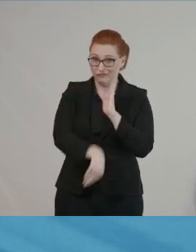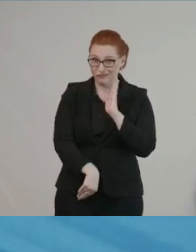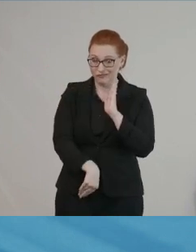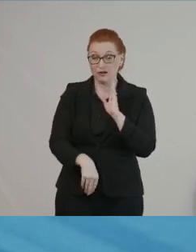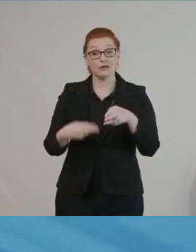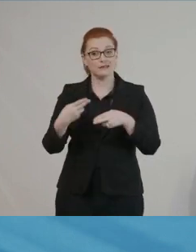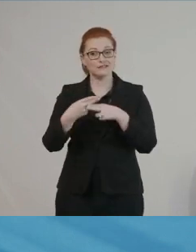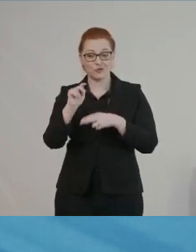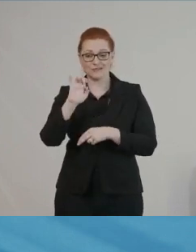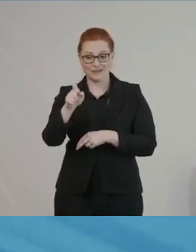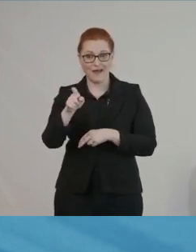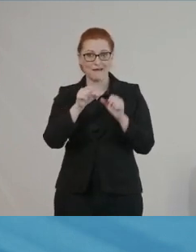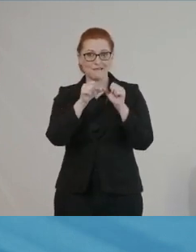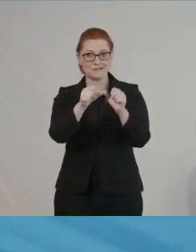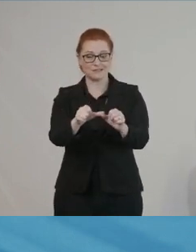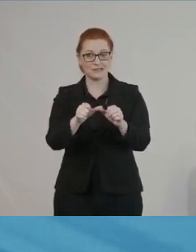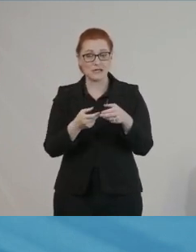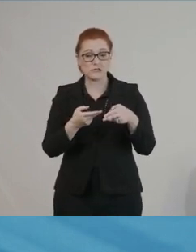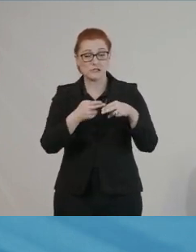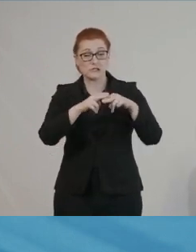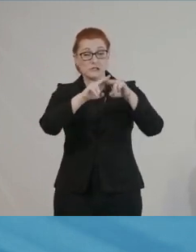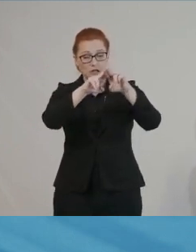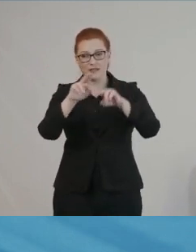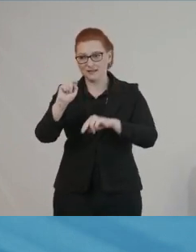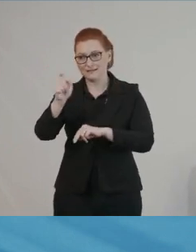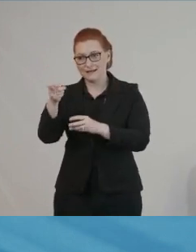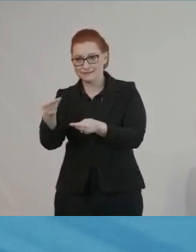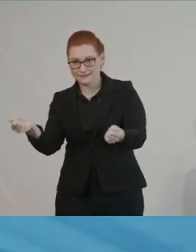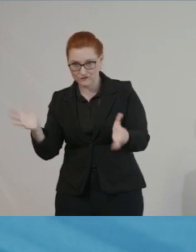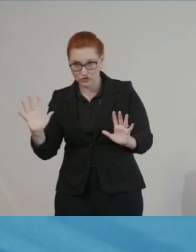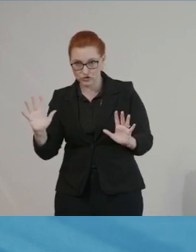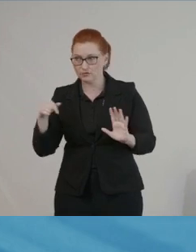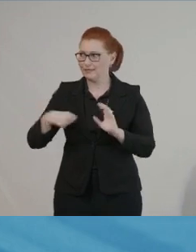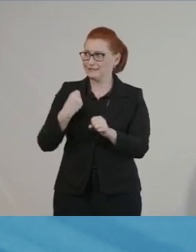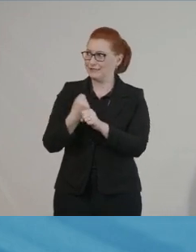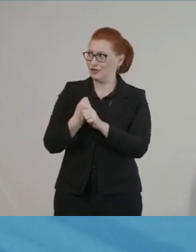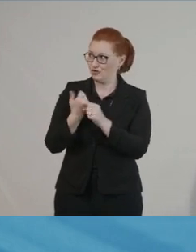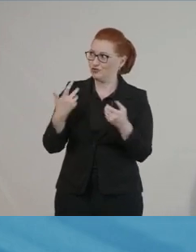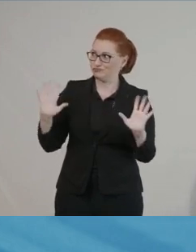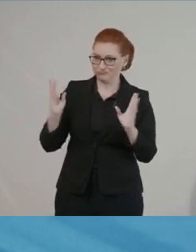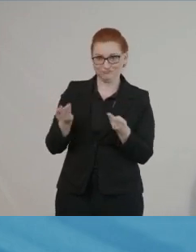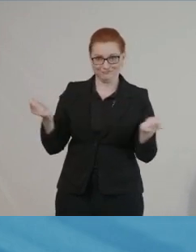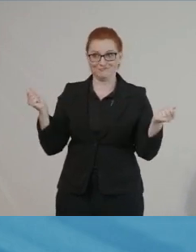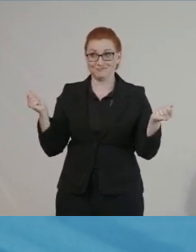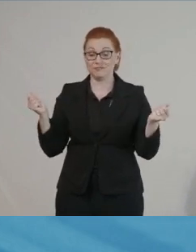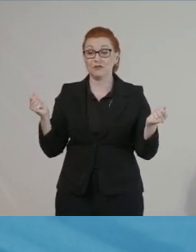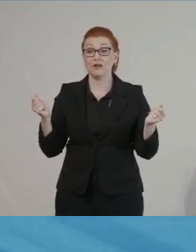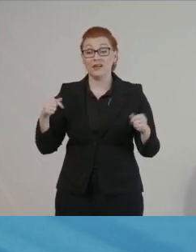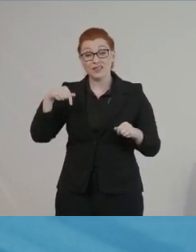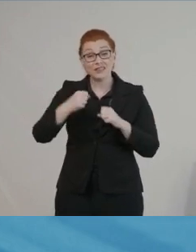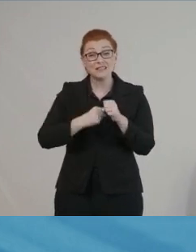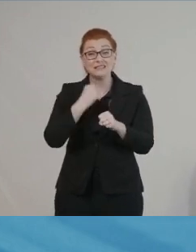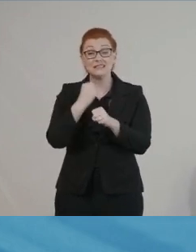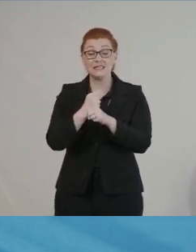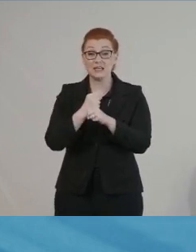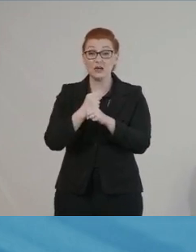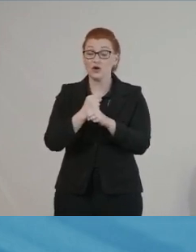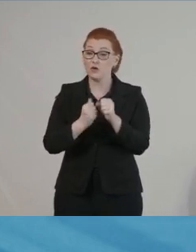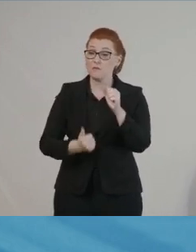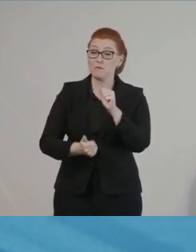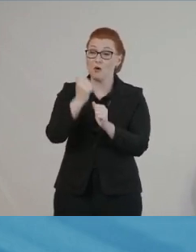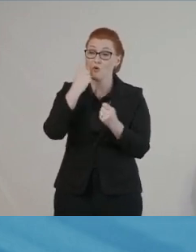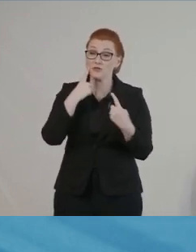some time and then went away. This year, we had the largest budget that was presented in